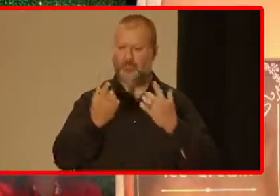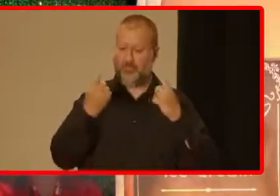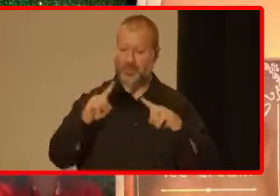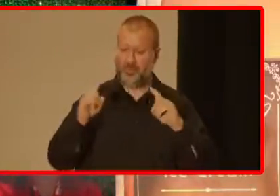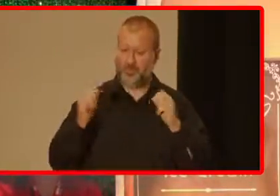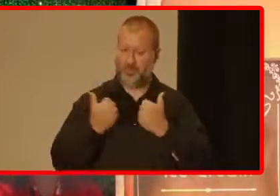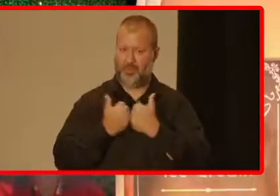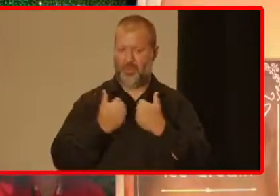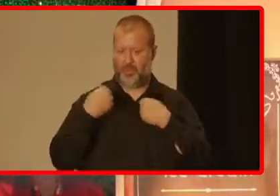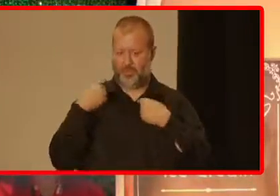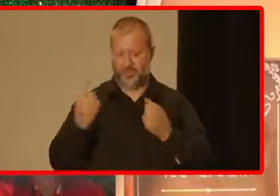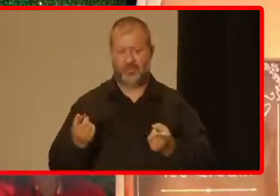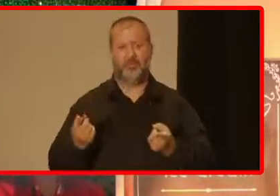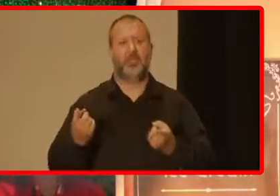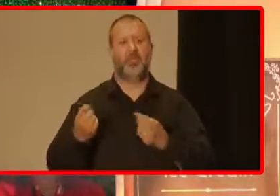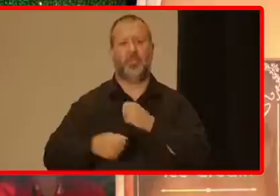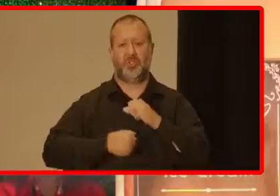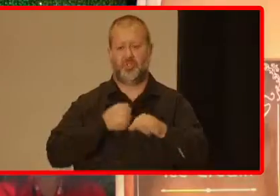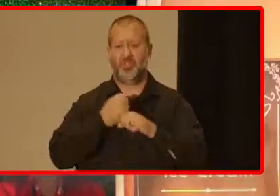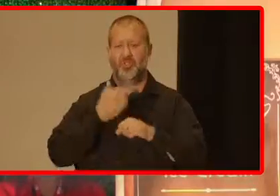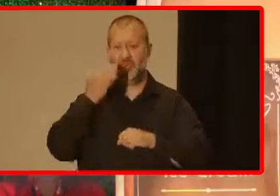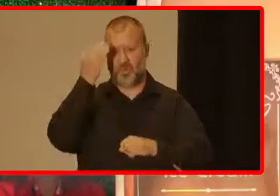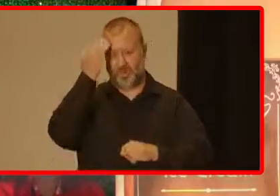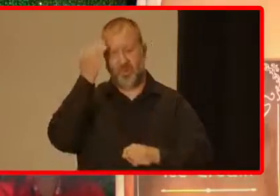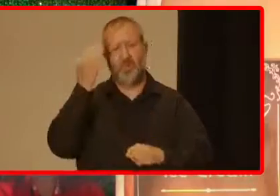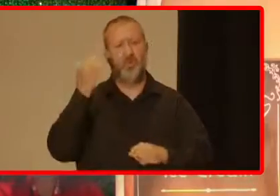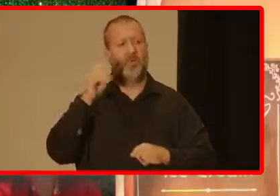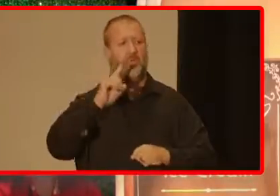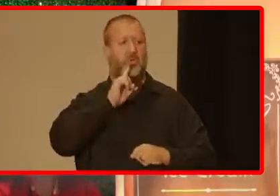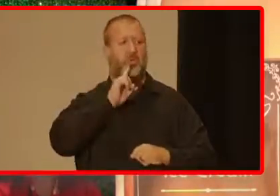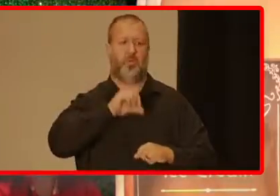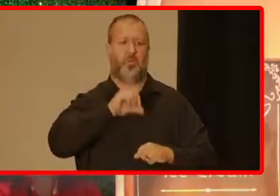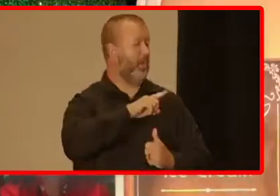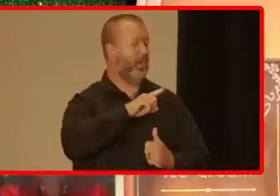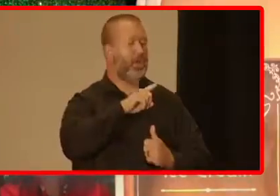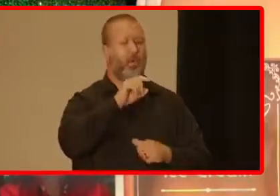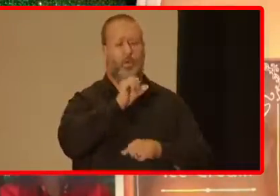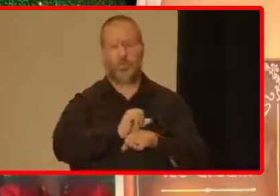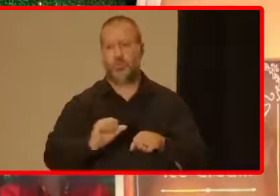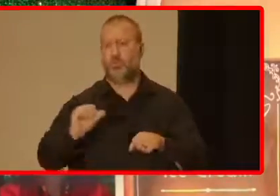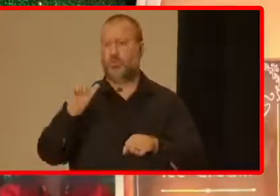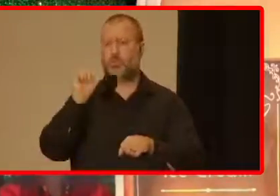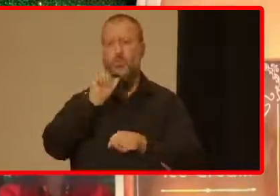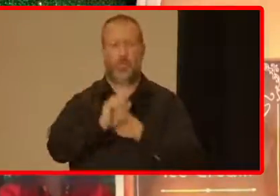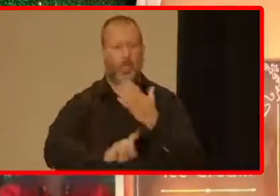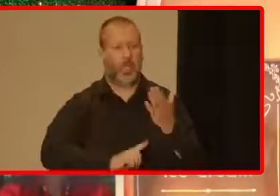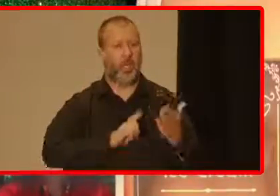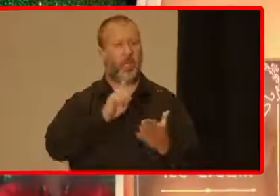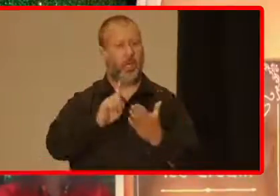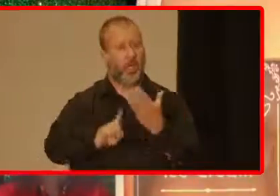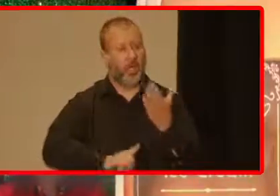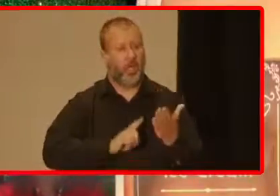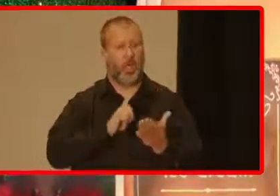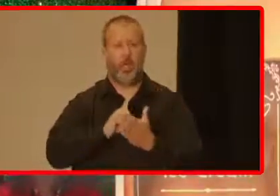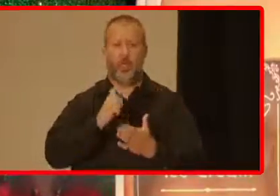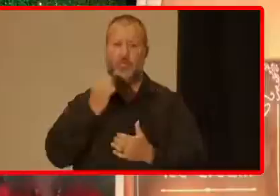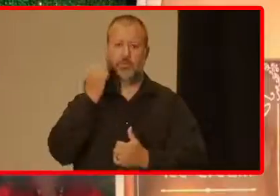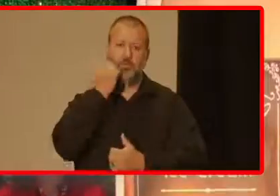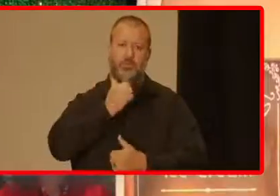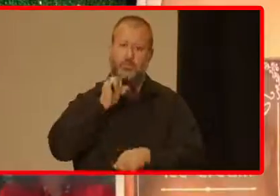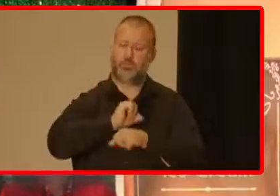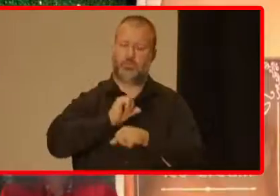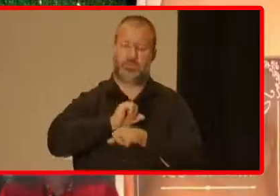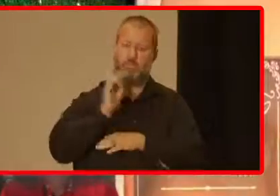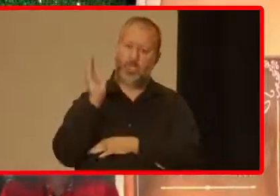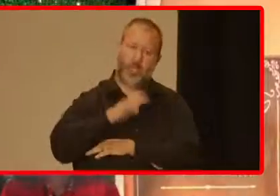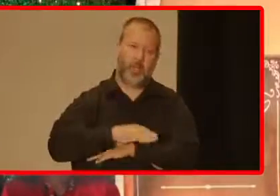challenges that we've had over the past couple of years. So we're really proud of you. Hours, countless of days, countless